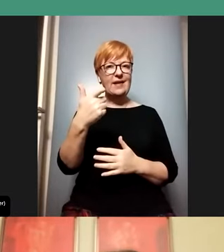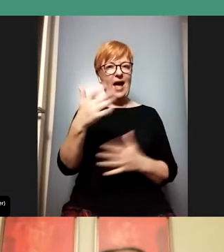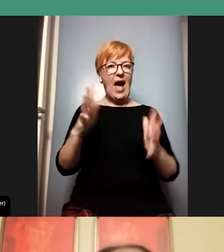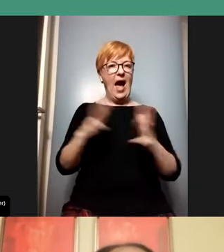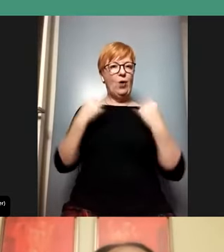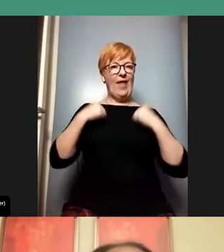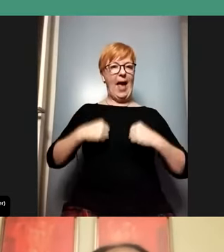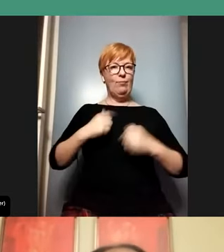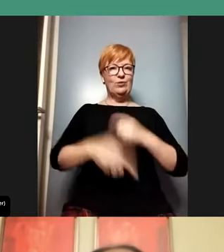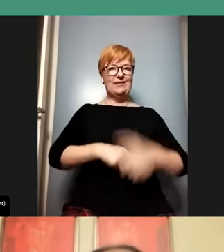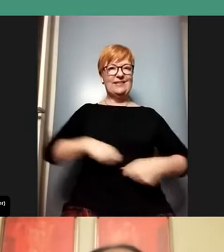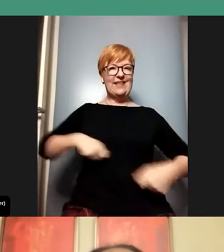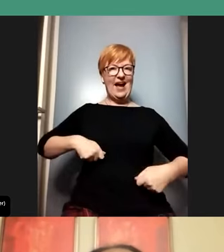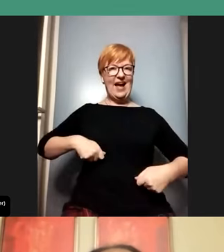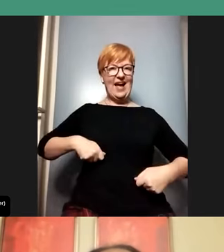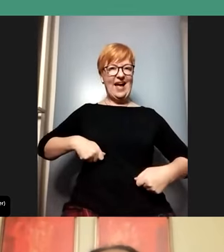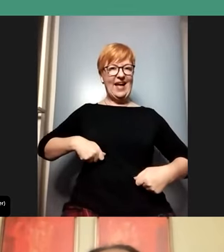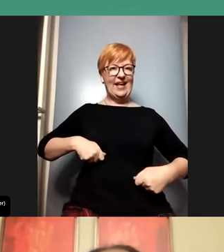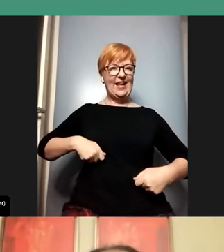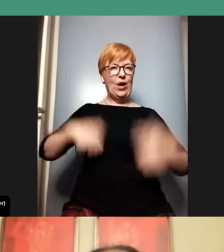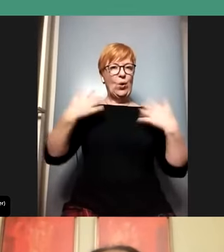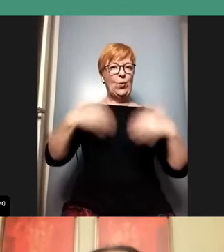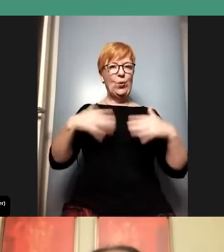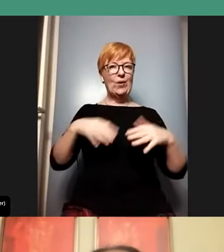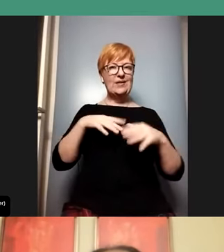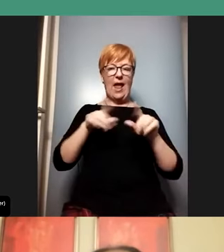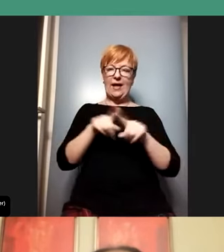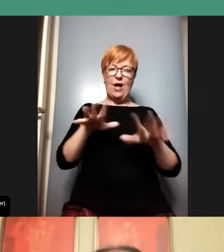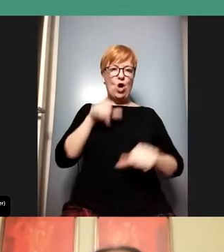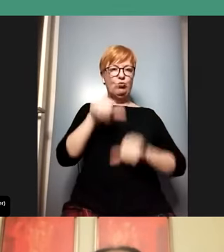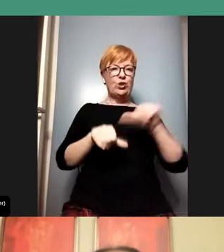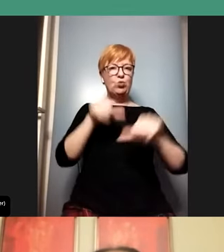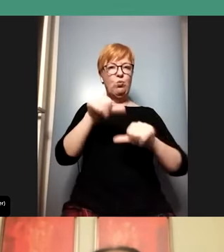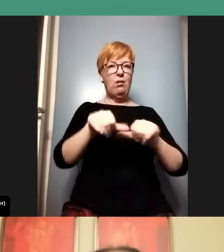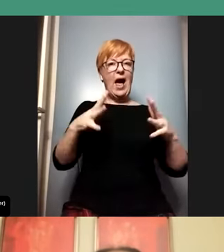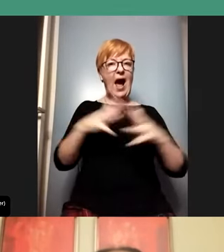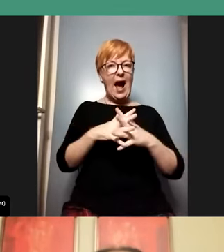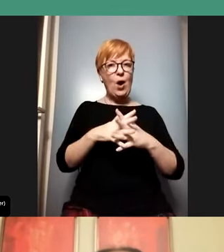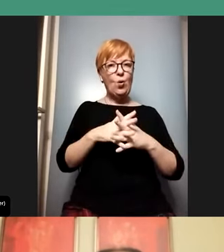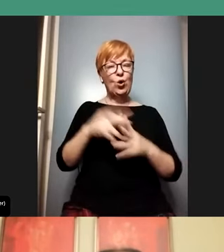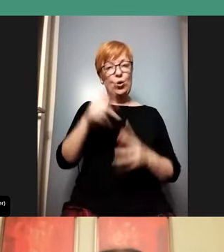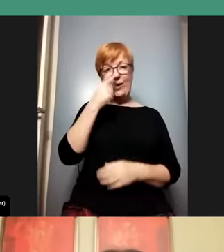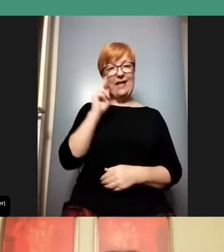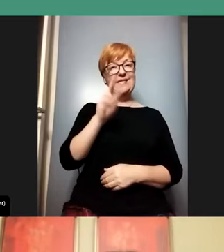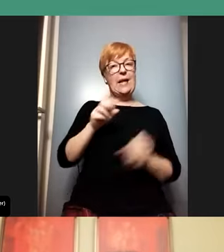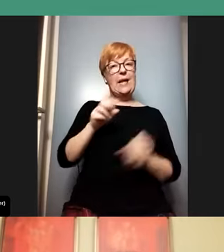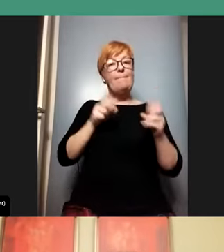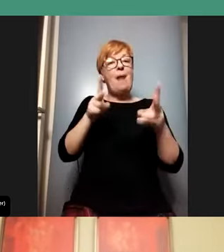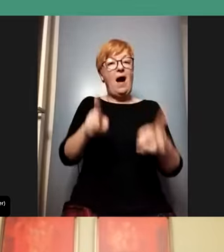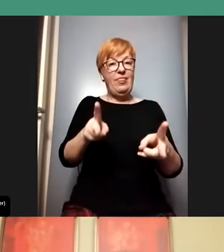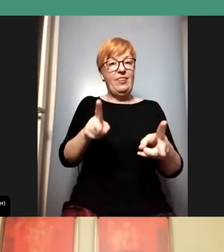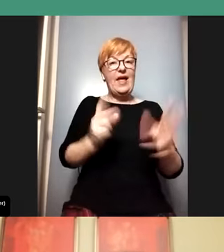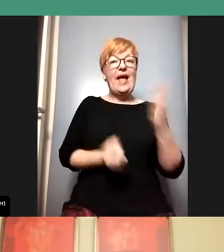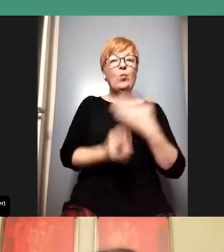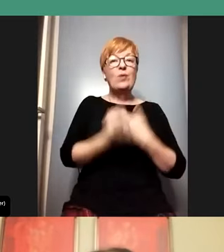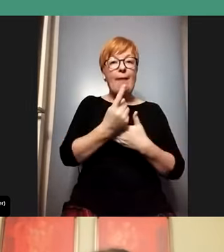my apron is that, you know, like this little ritual is like a kind of a way. You can see that path of something that would happen many, you know, multiple times